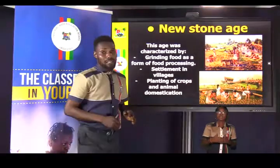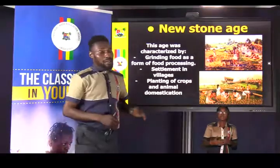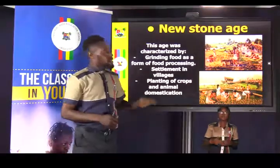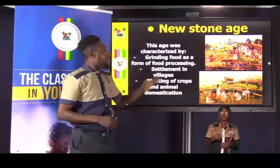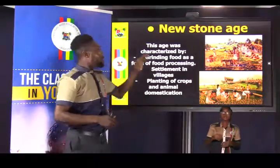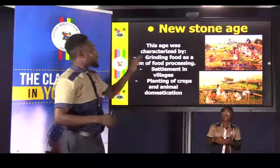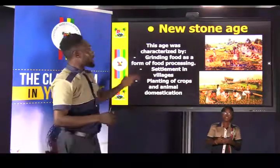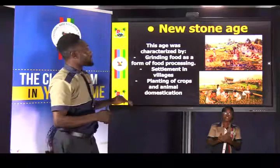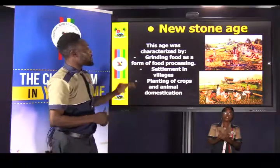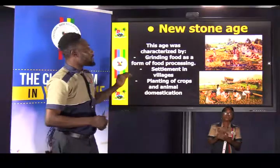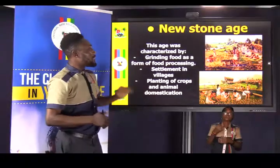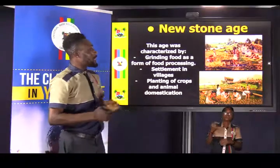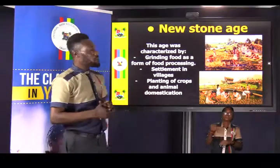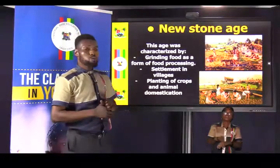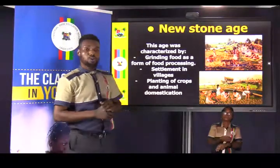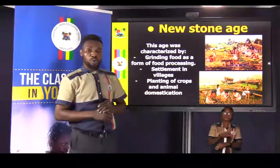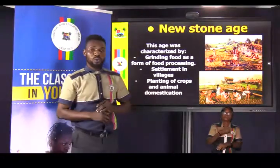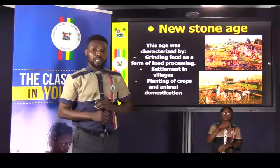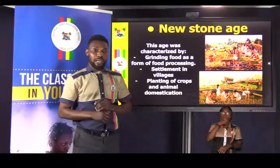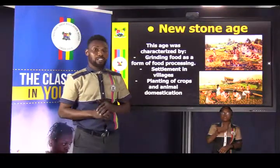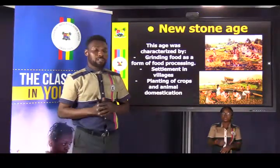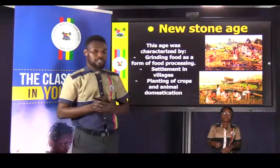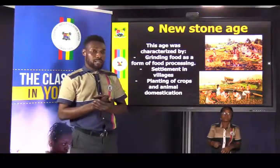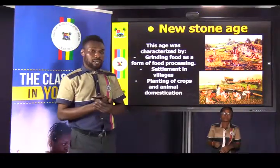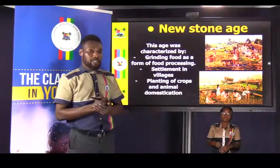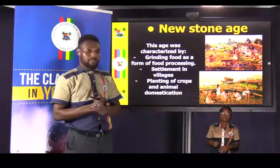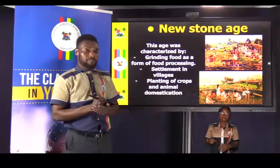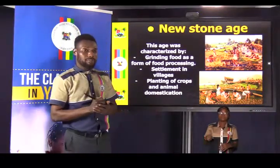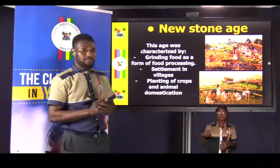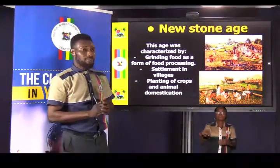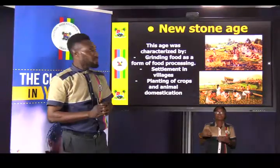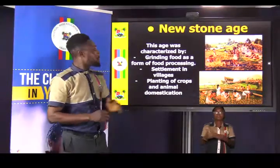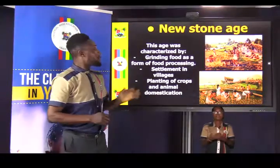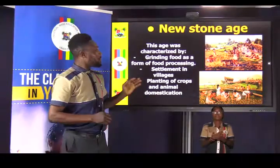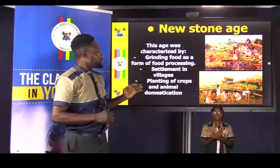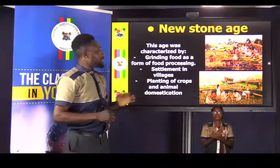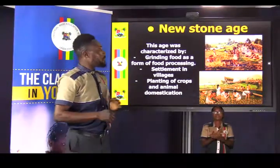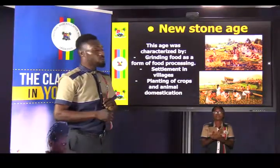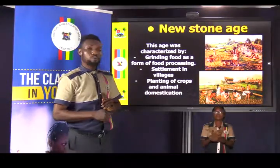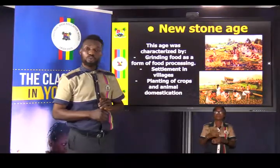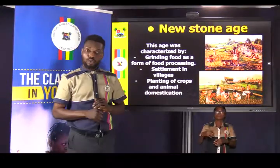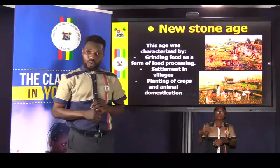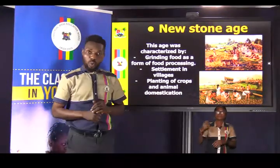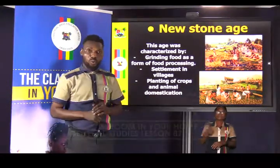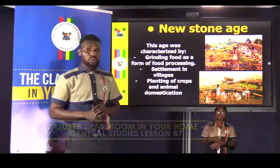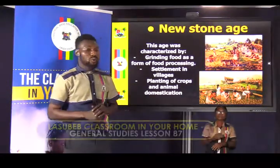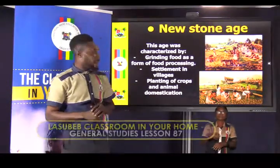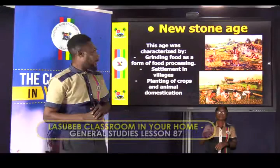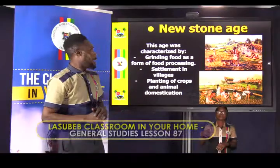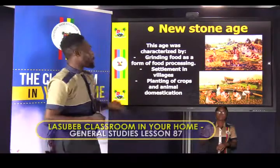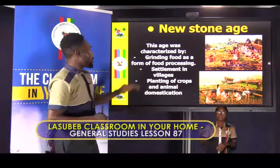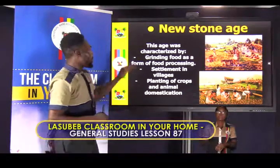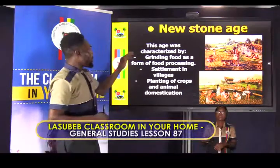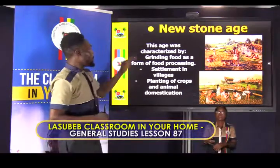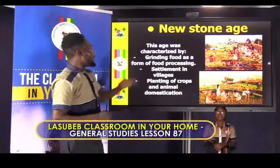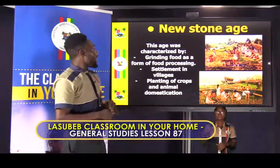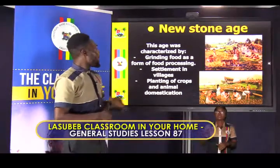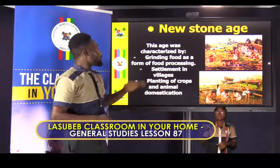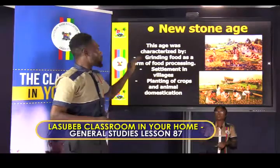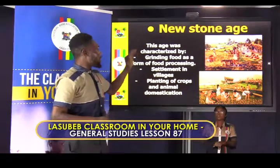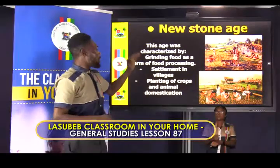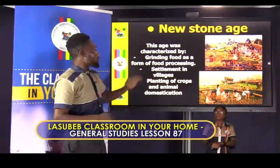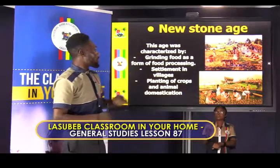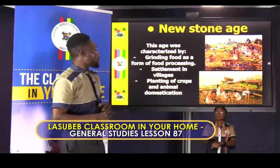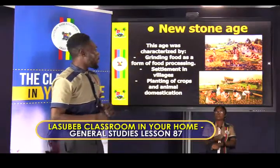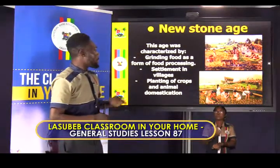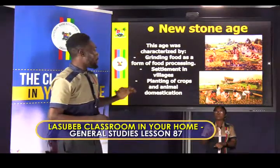look at the next era, that is New Stone Age. Say that. New Stone Age. This age